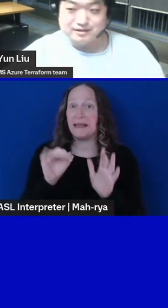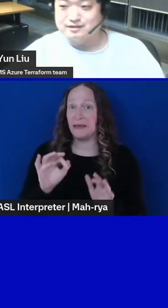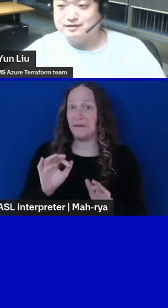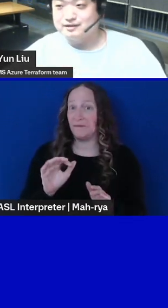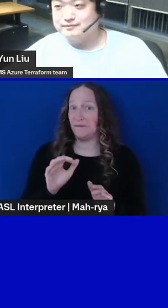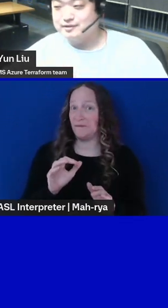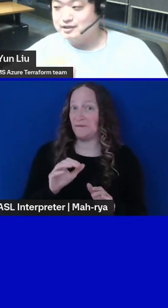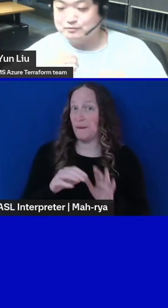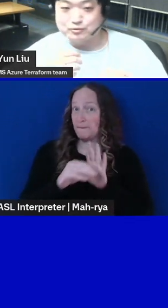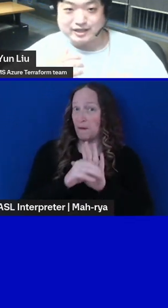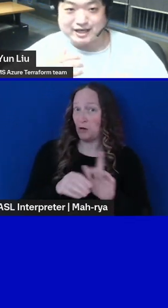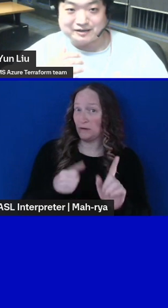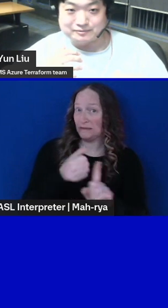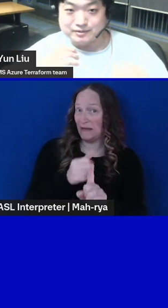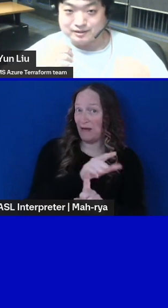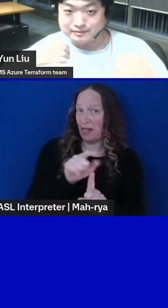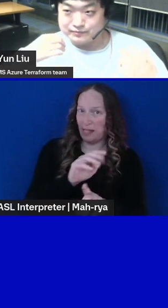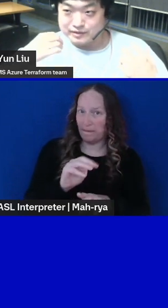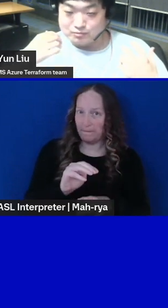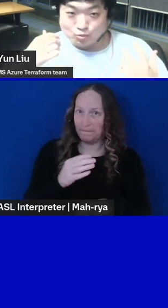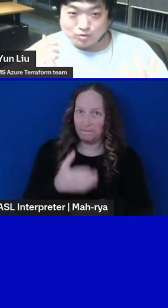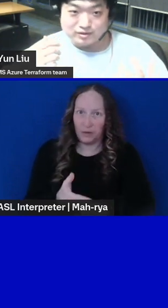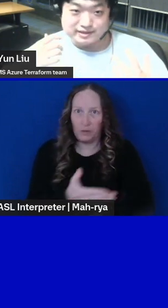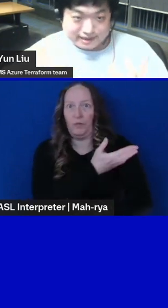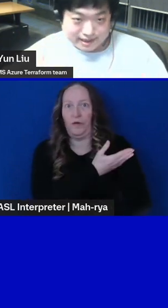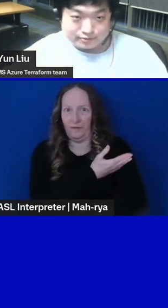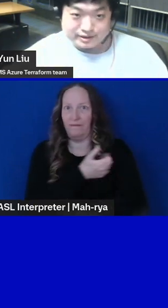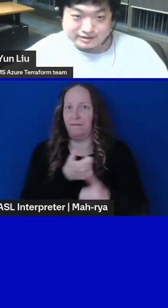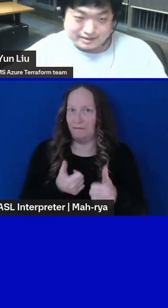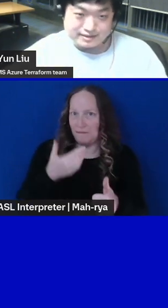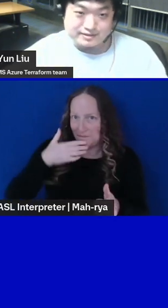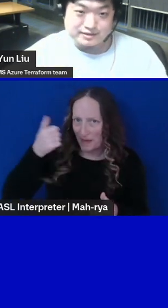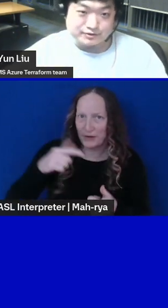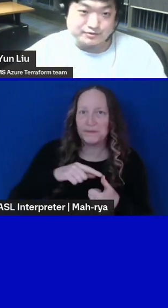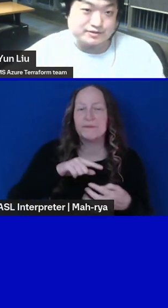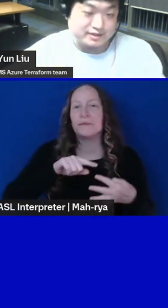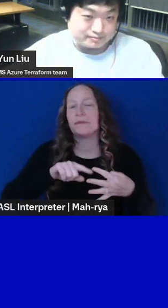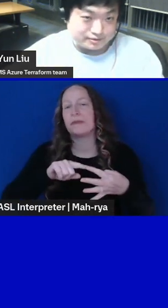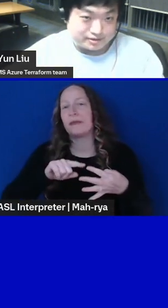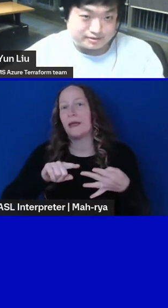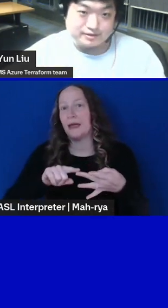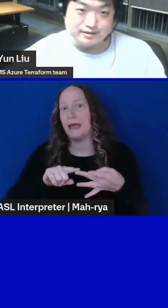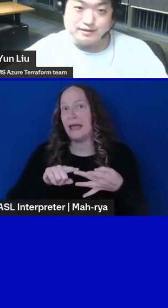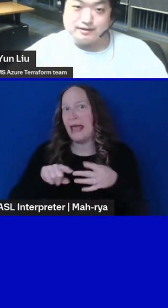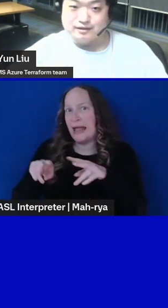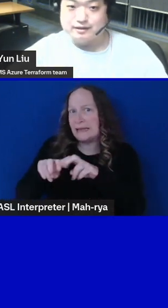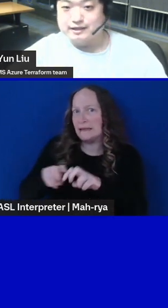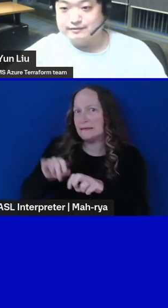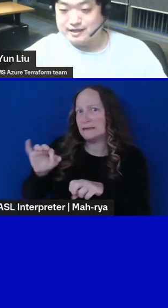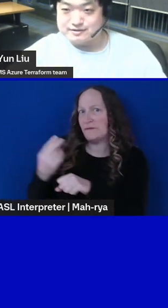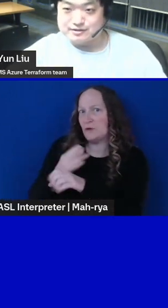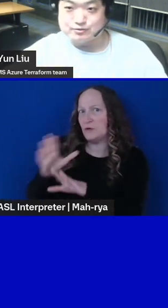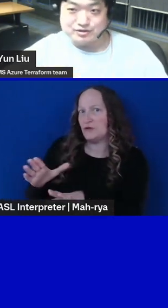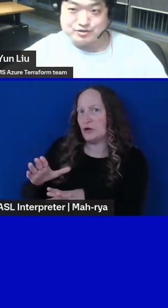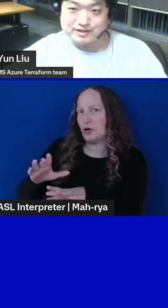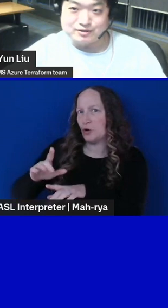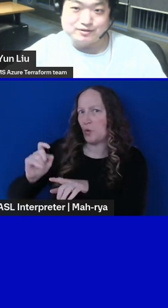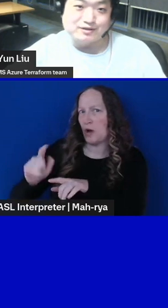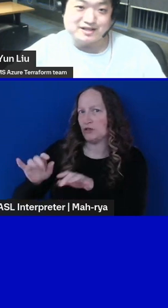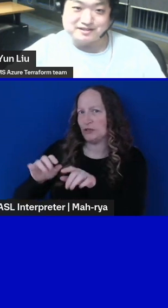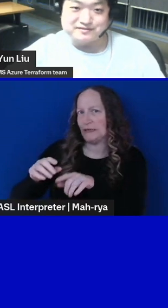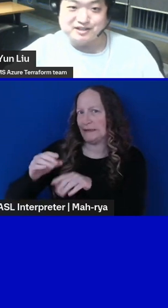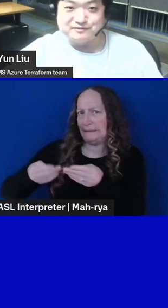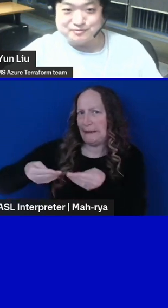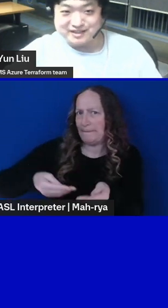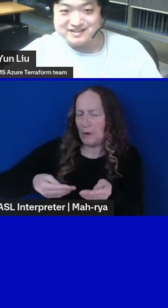models, if we have more detailed analysis of users' input, and we are trying